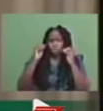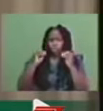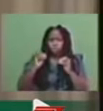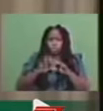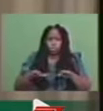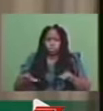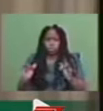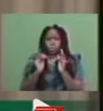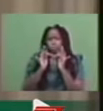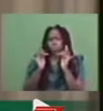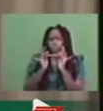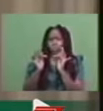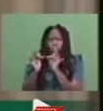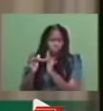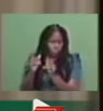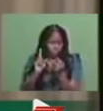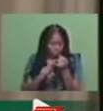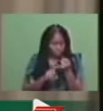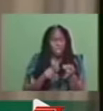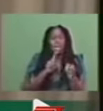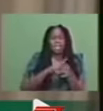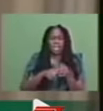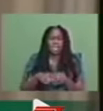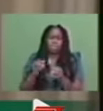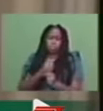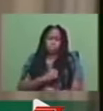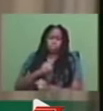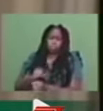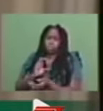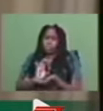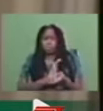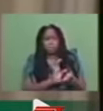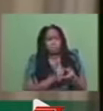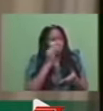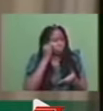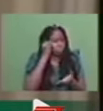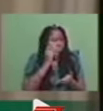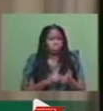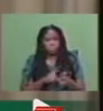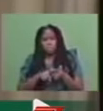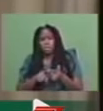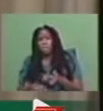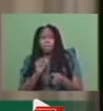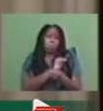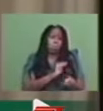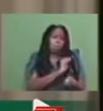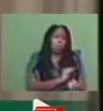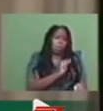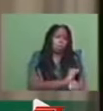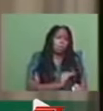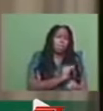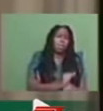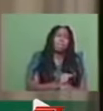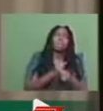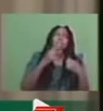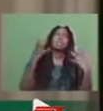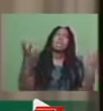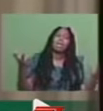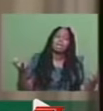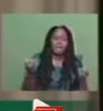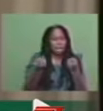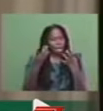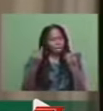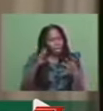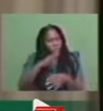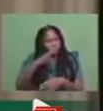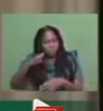are today bearing this burden in the pandemic. Many must work through the chaos while keeping a balance. Today, I